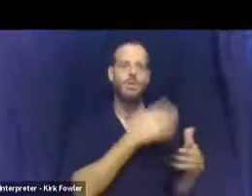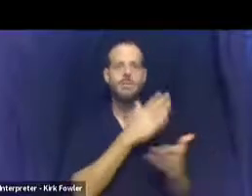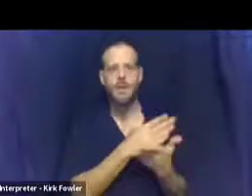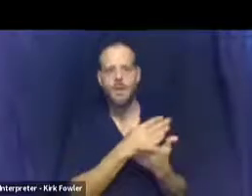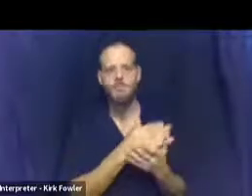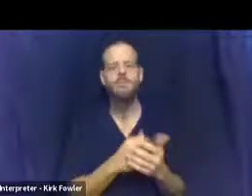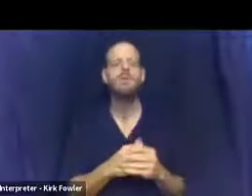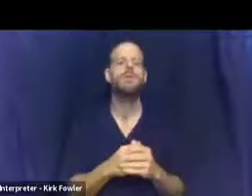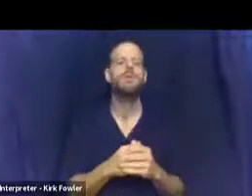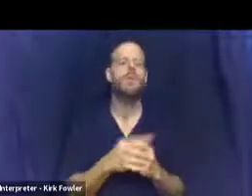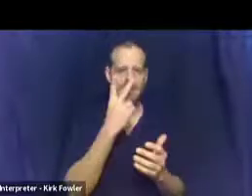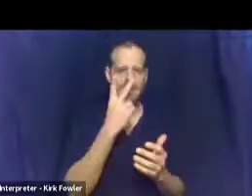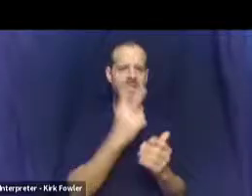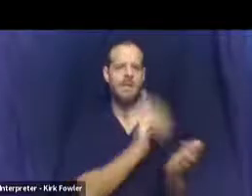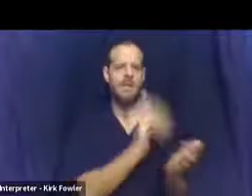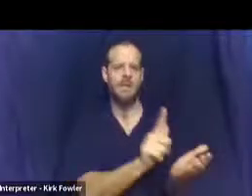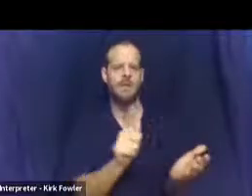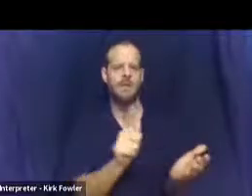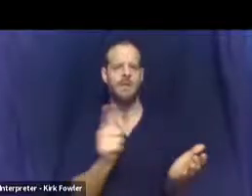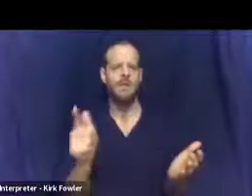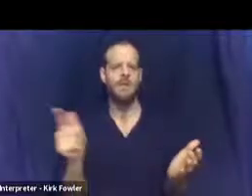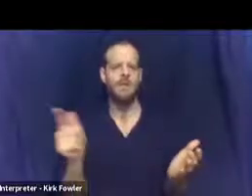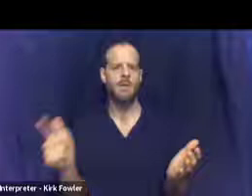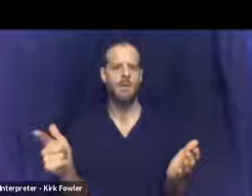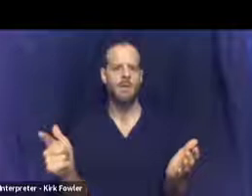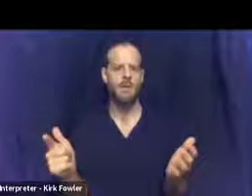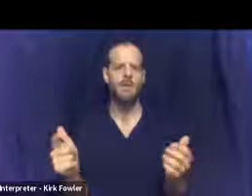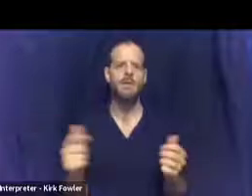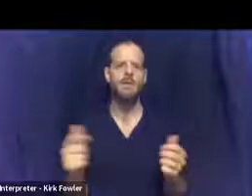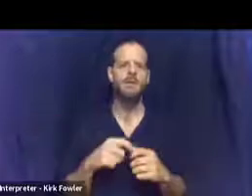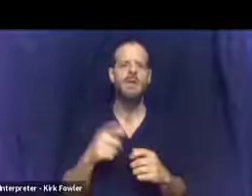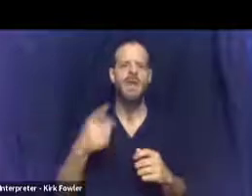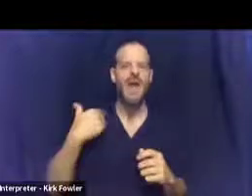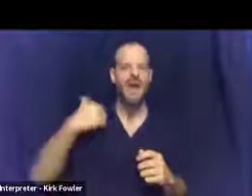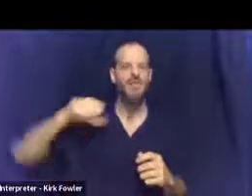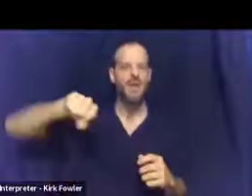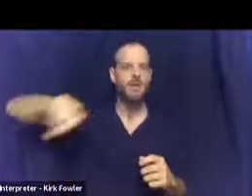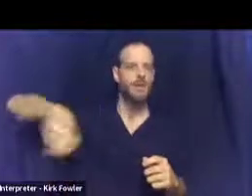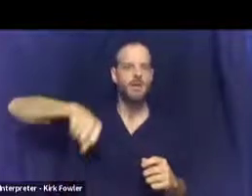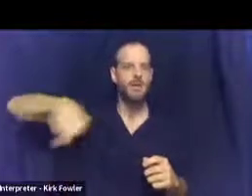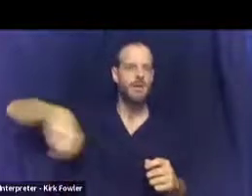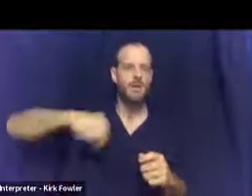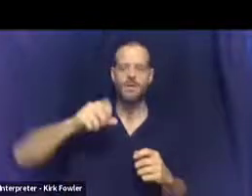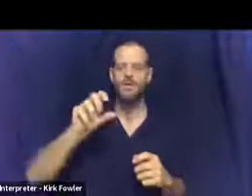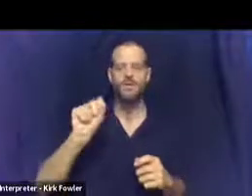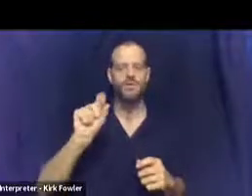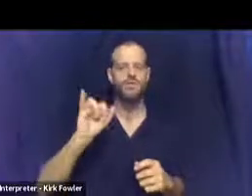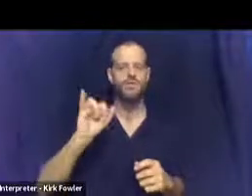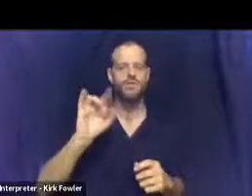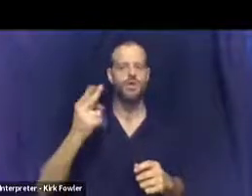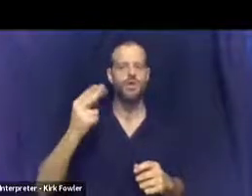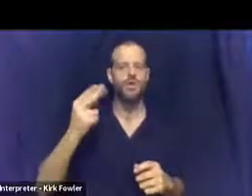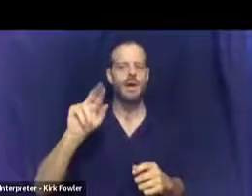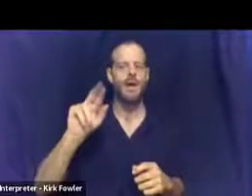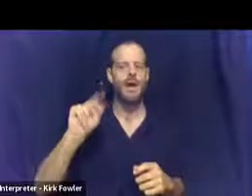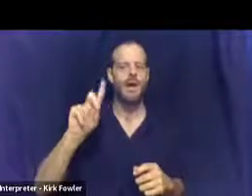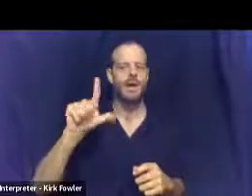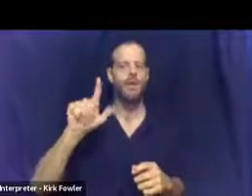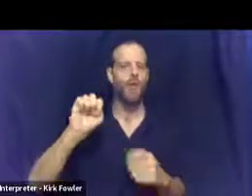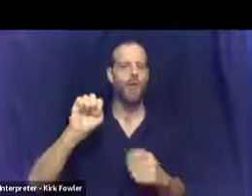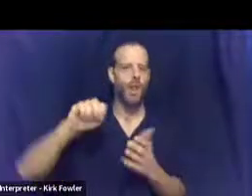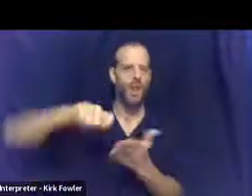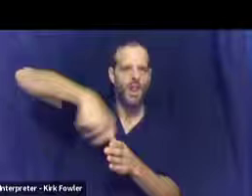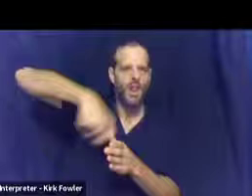his gravy and then maybe that built up handle for stirring. So very, very individualized, unique items.